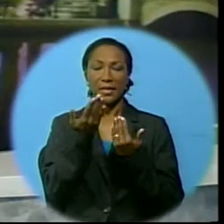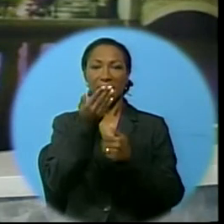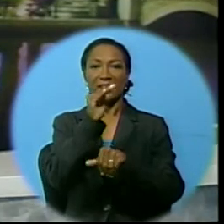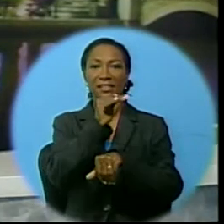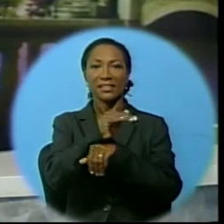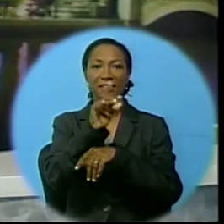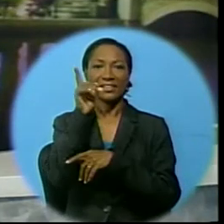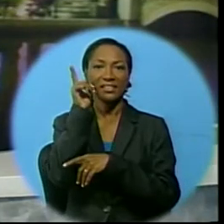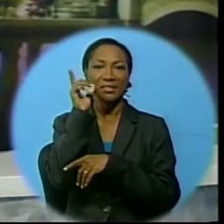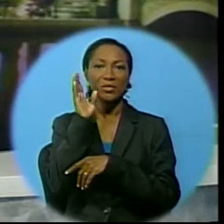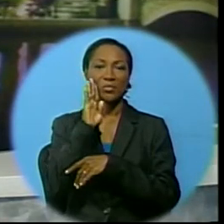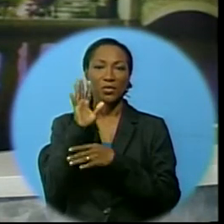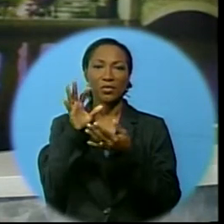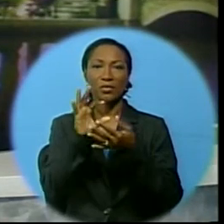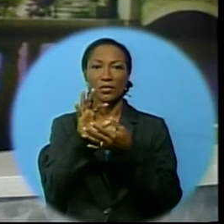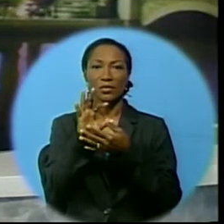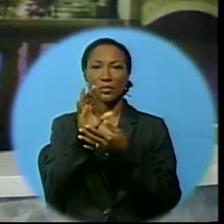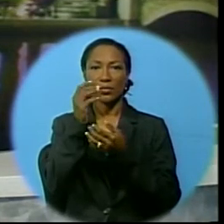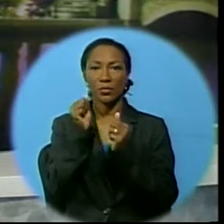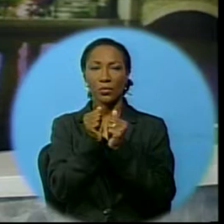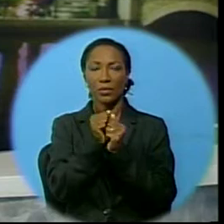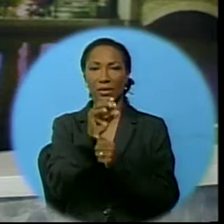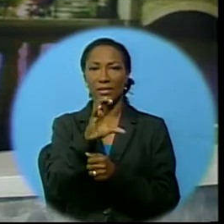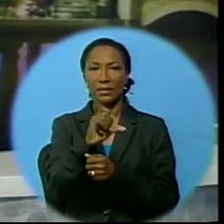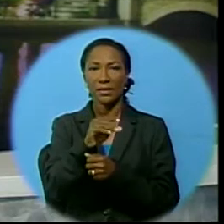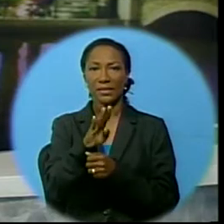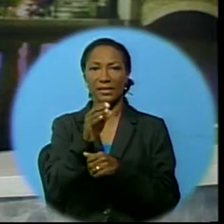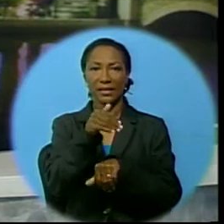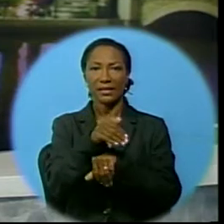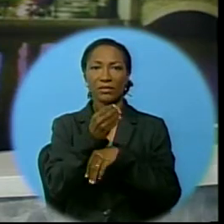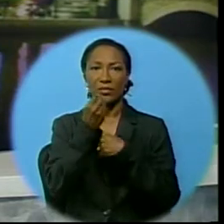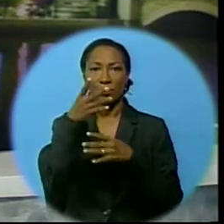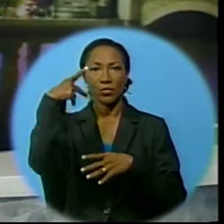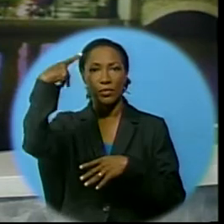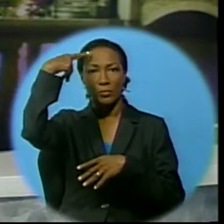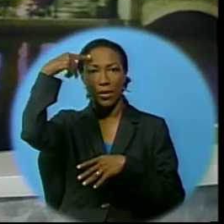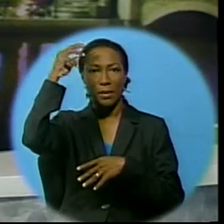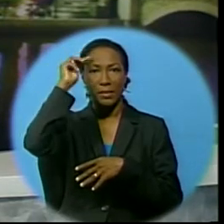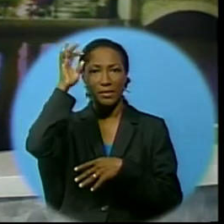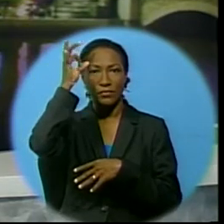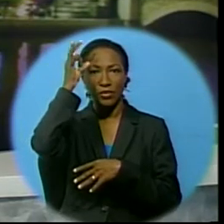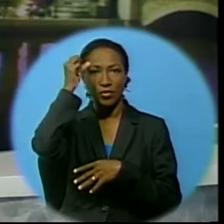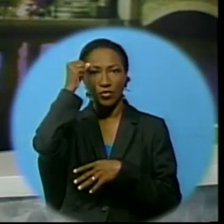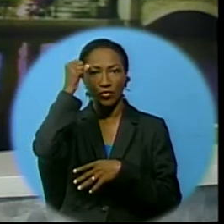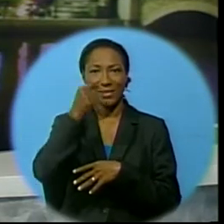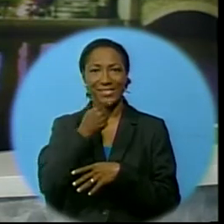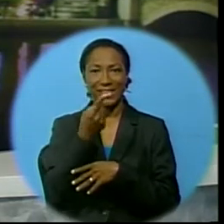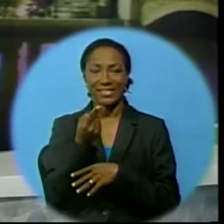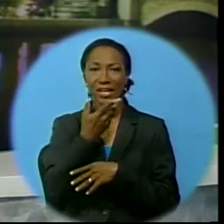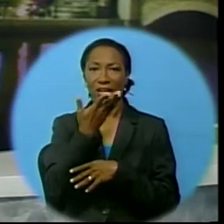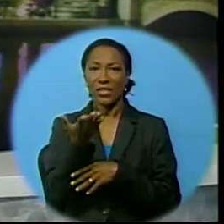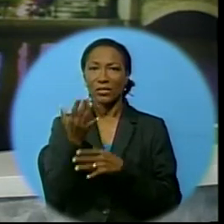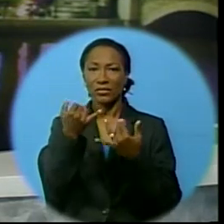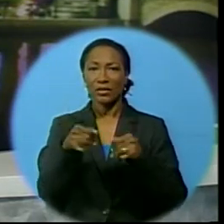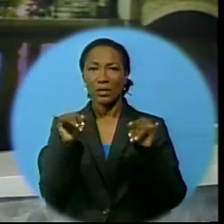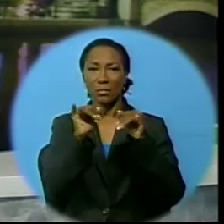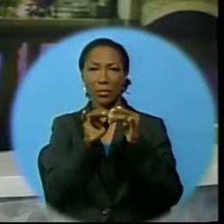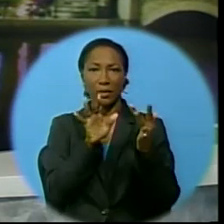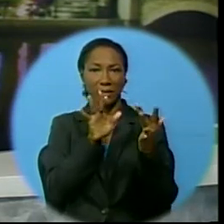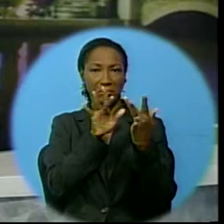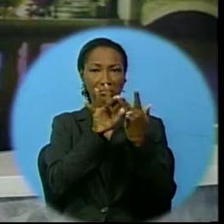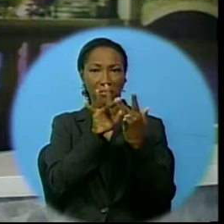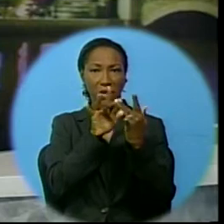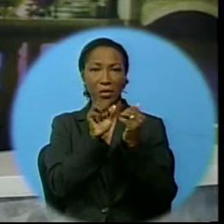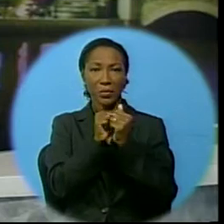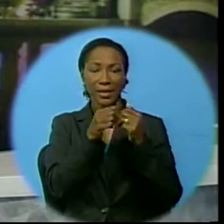Hello, good evening. I'm Lisa Broom. This is the CBC Evening News. Prime Minister Fendel Stewart says there is a critical link between a